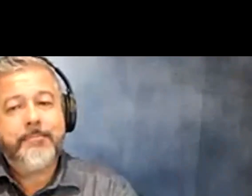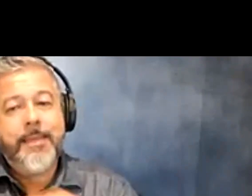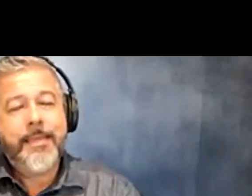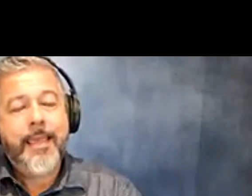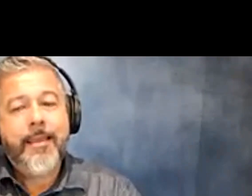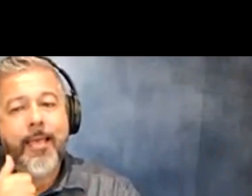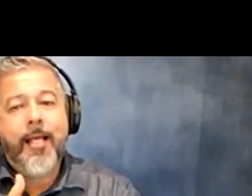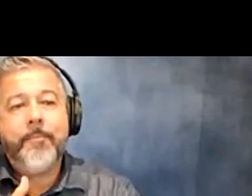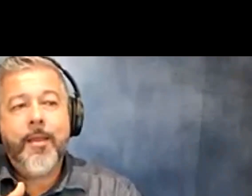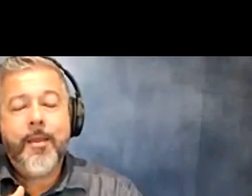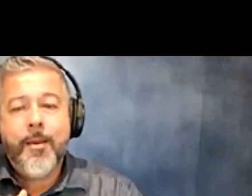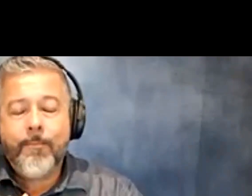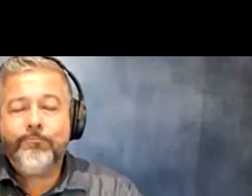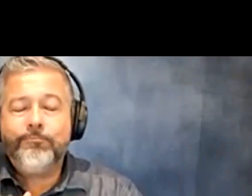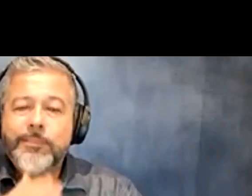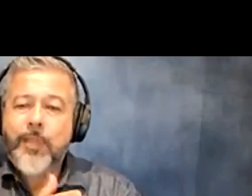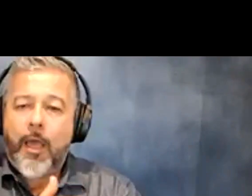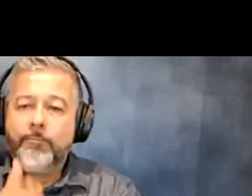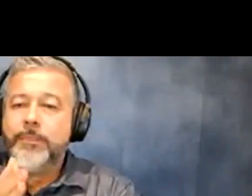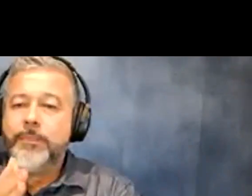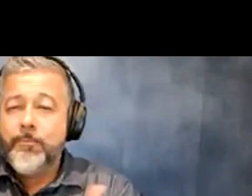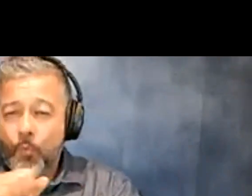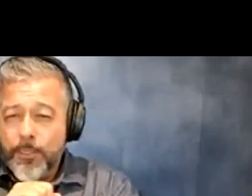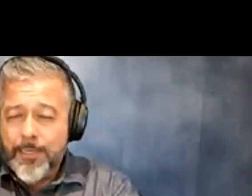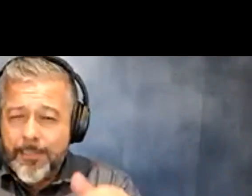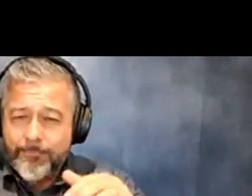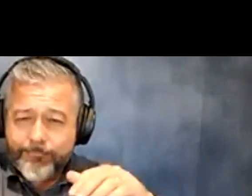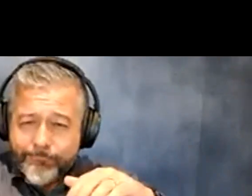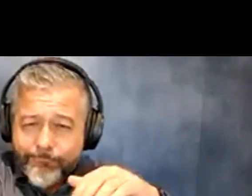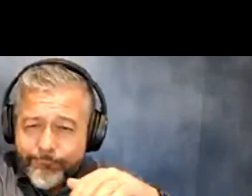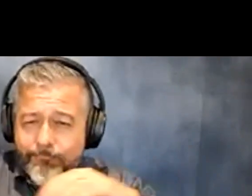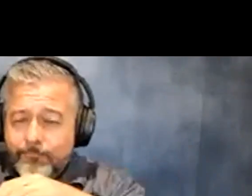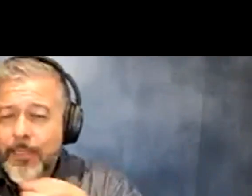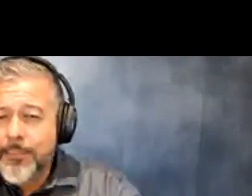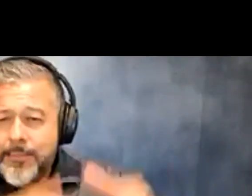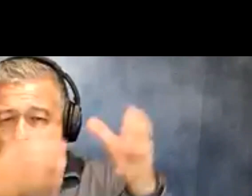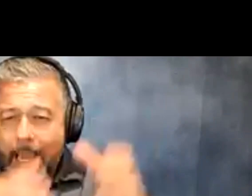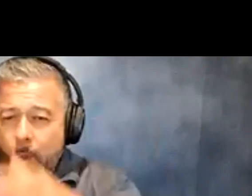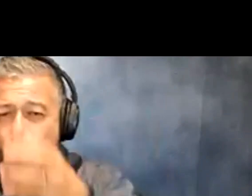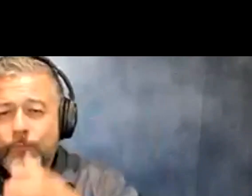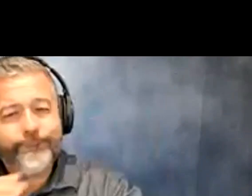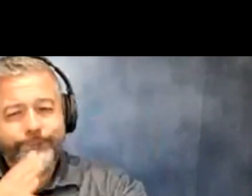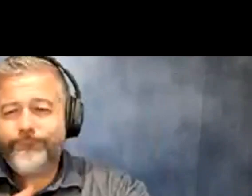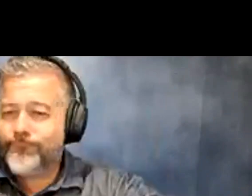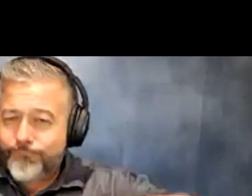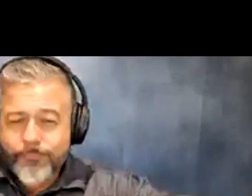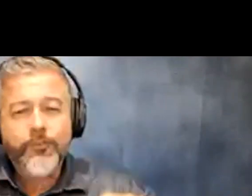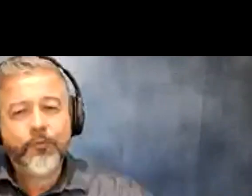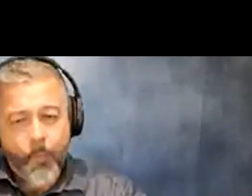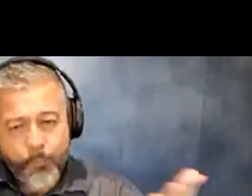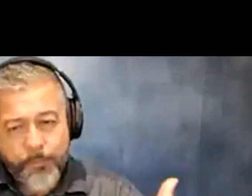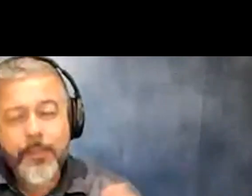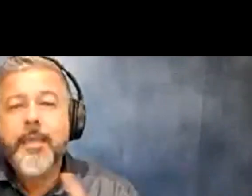some of those silos. But for Section 8, there is a huge increase in the number of vouchers that were